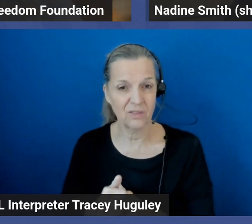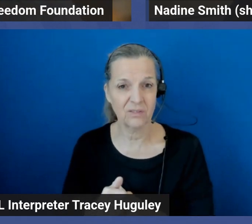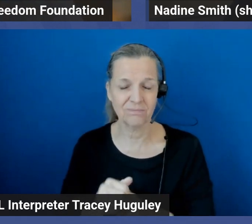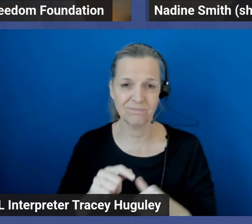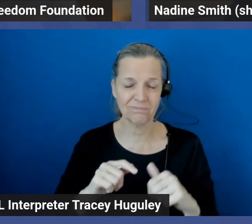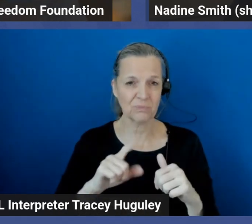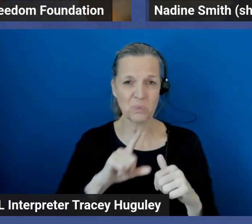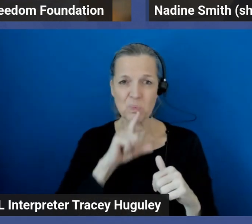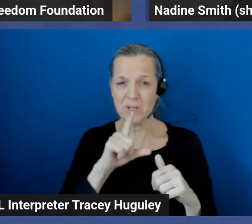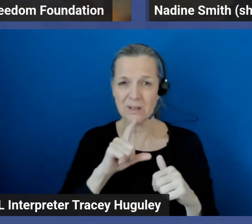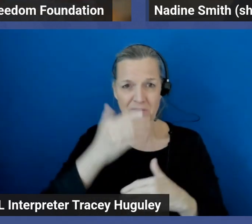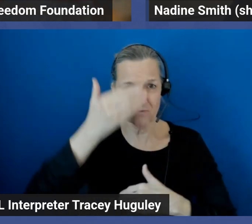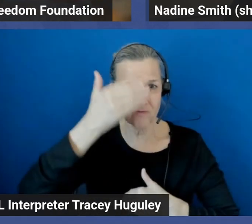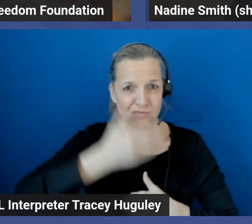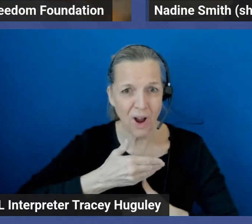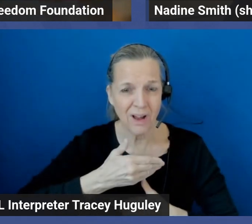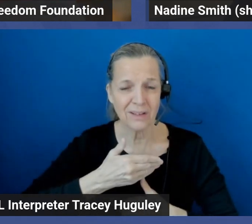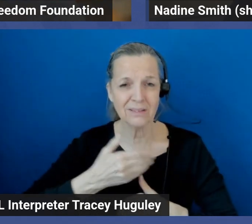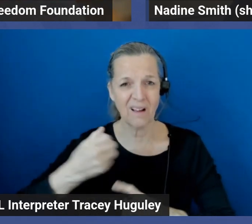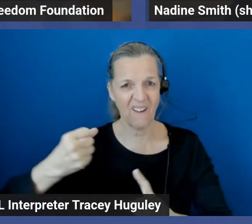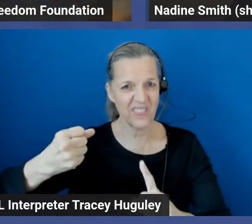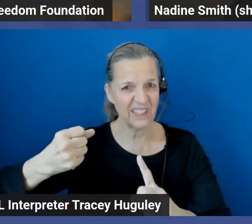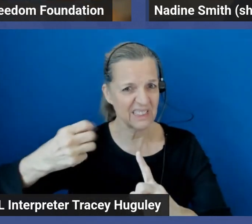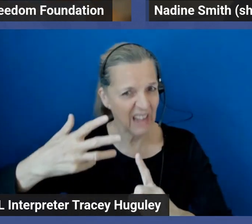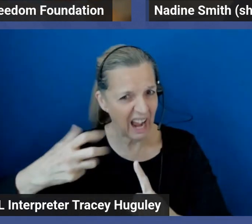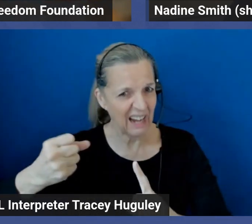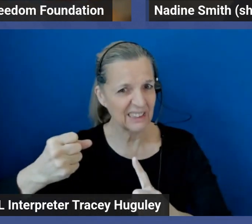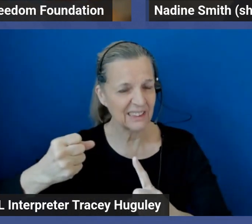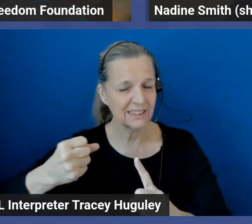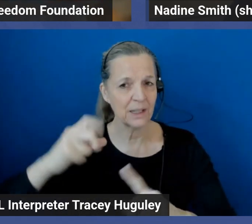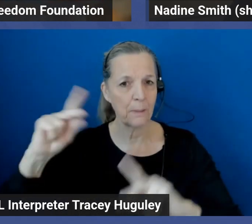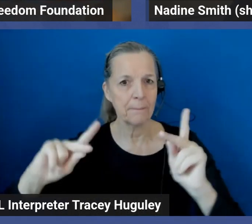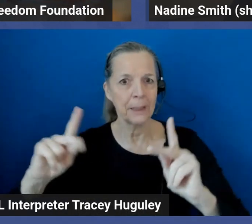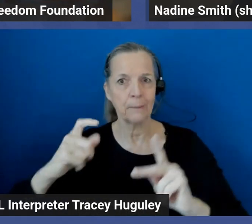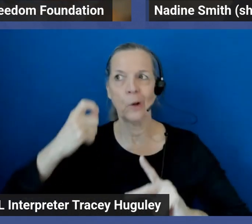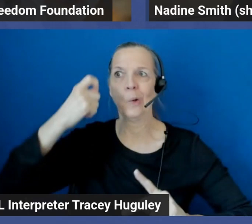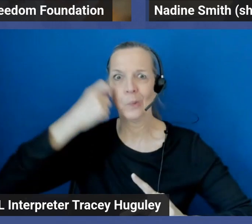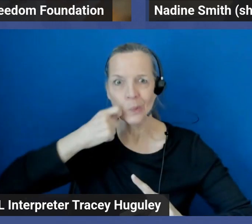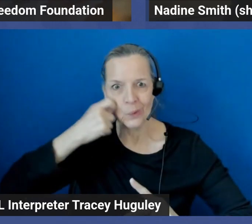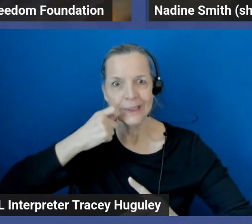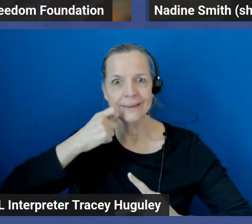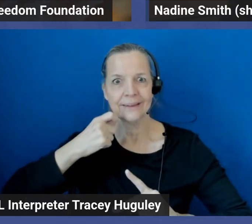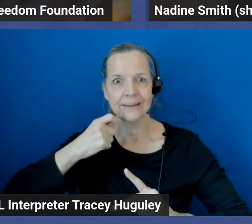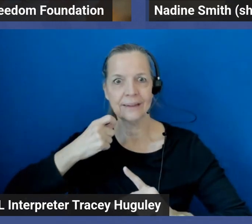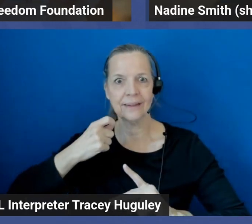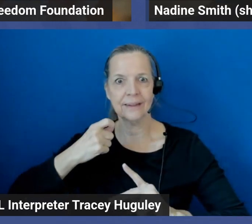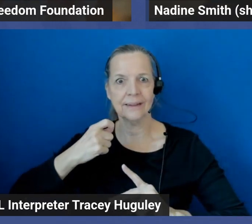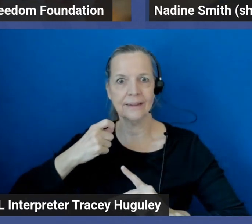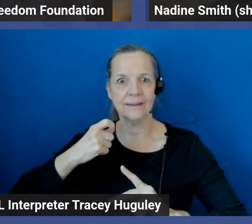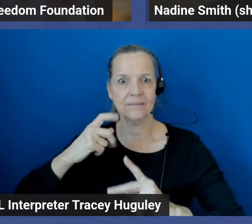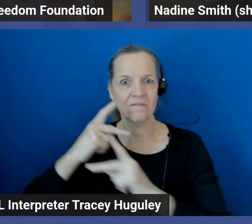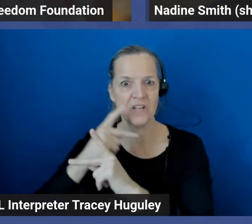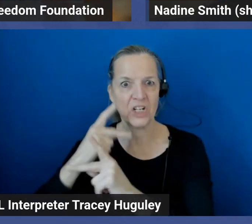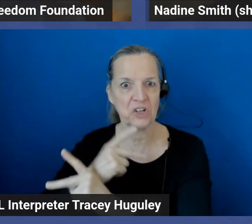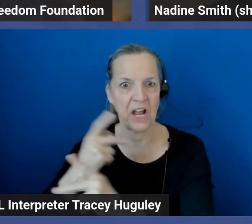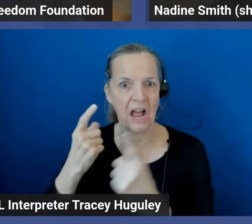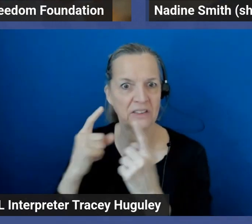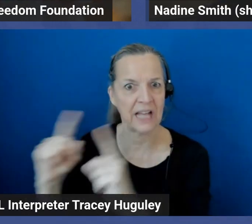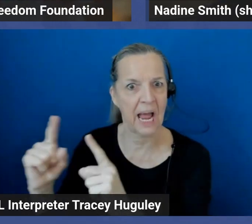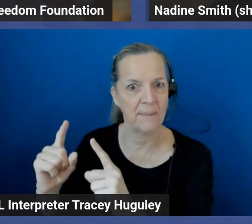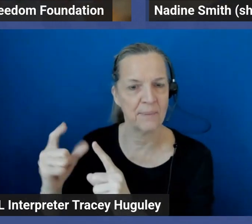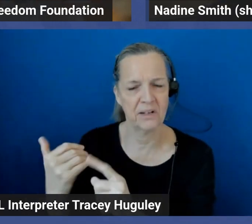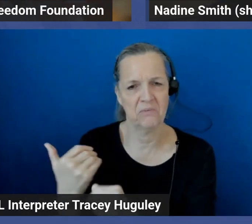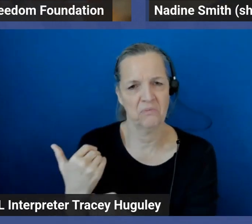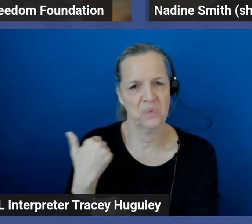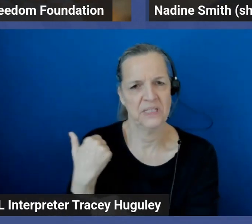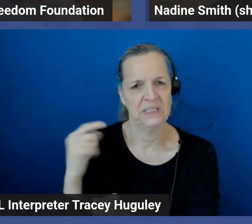of the attacks that everybody seems to have just discovered in the last 100 days. You've led